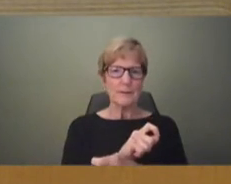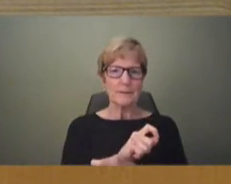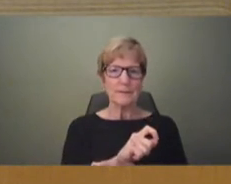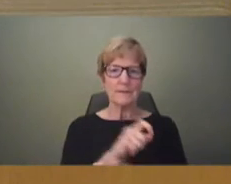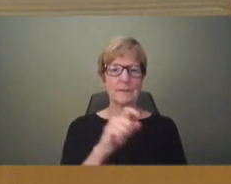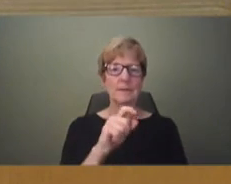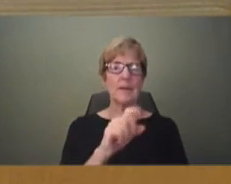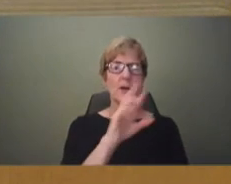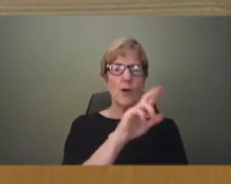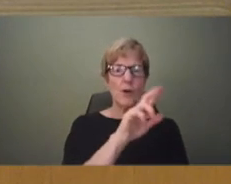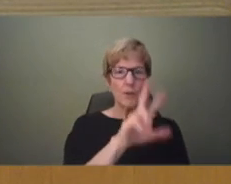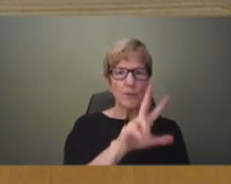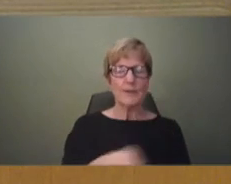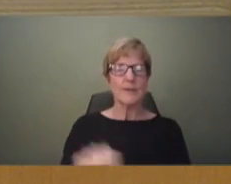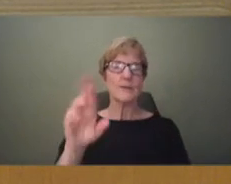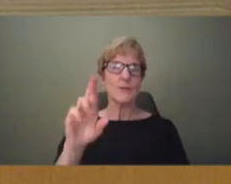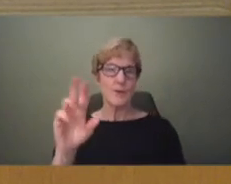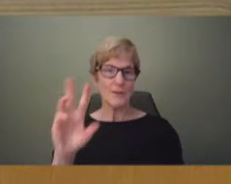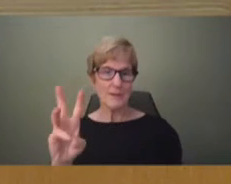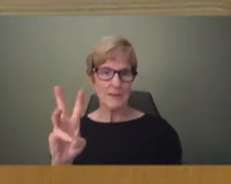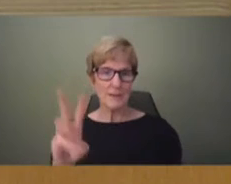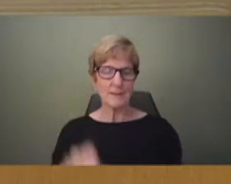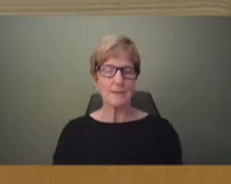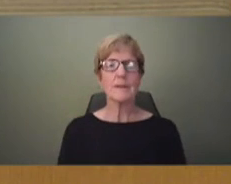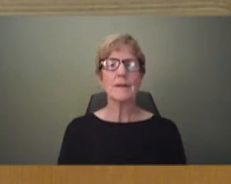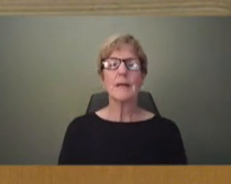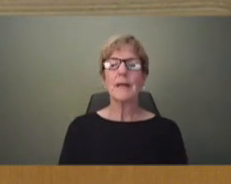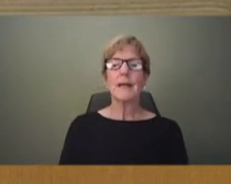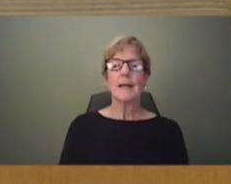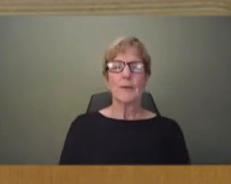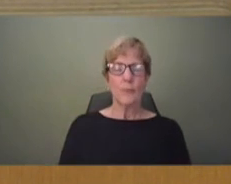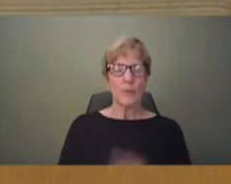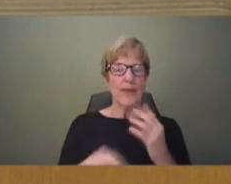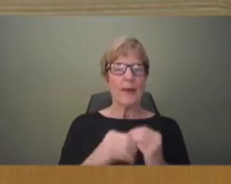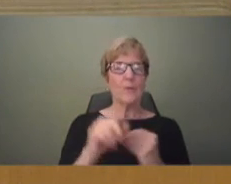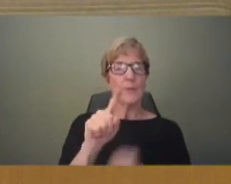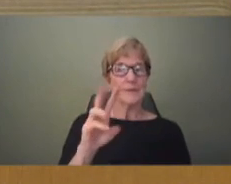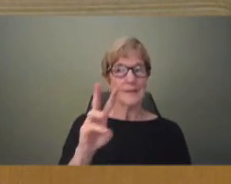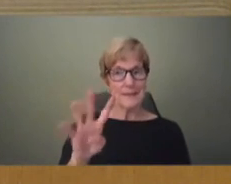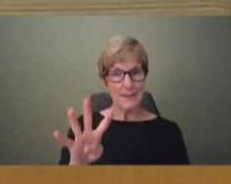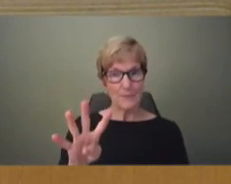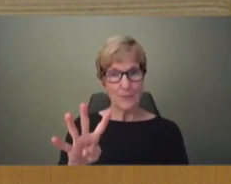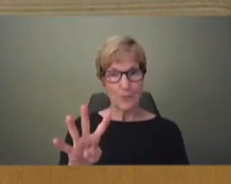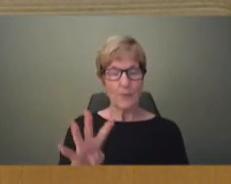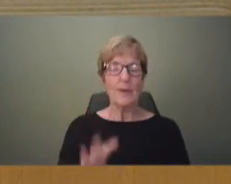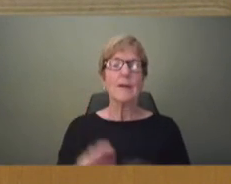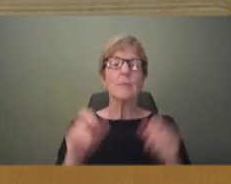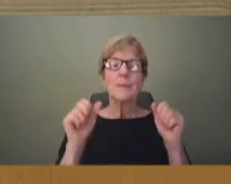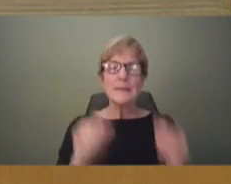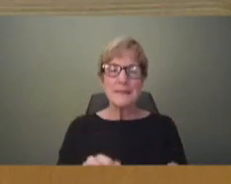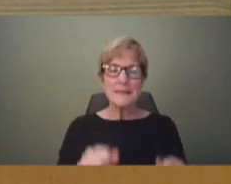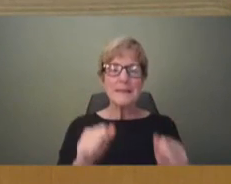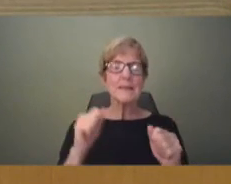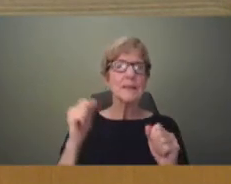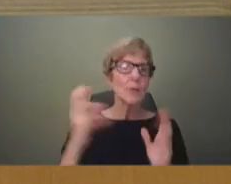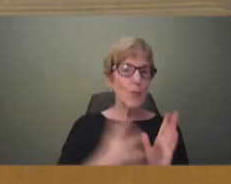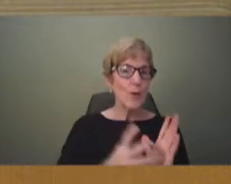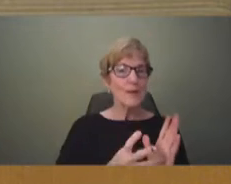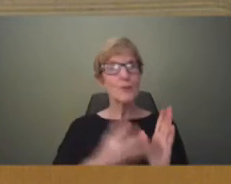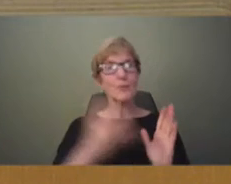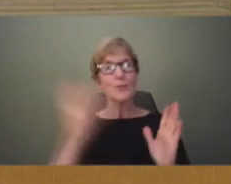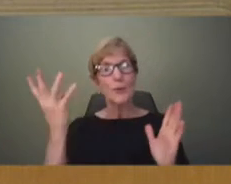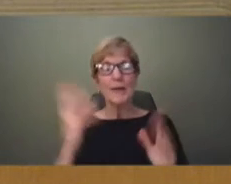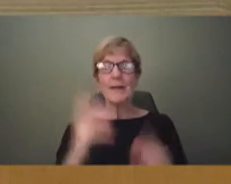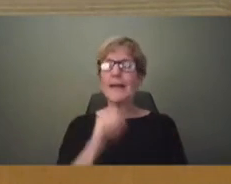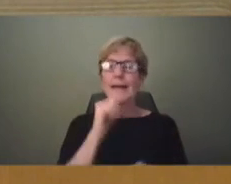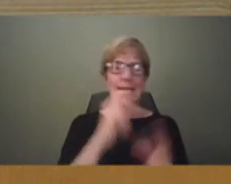R3 to R six and specifically with petition 164 it has the potential of quadruple Ling so not doubling